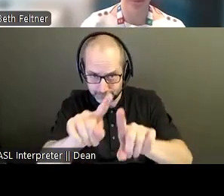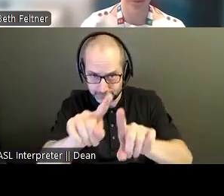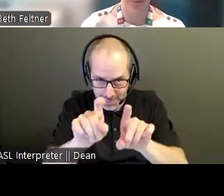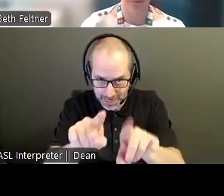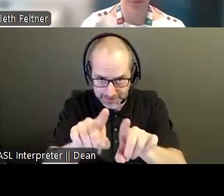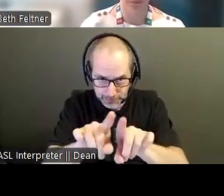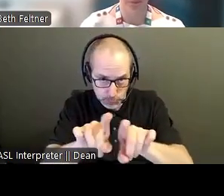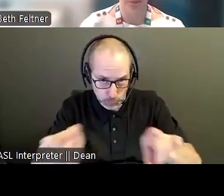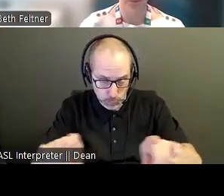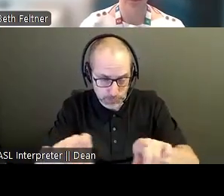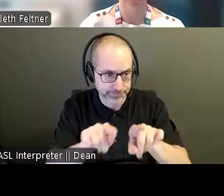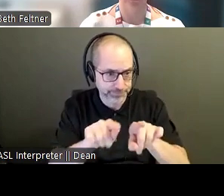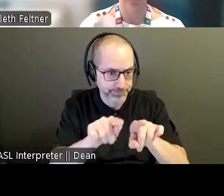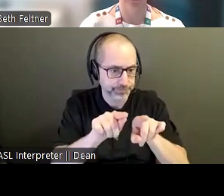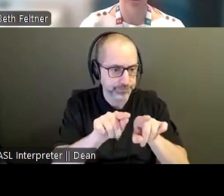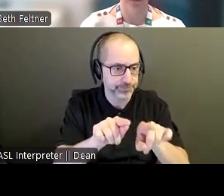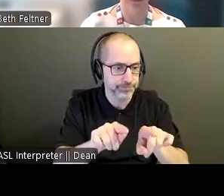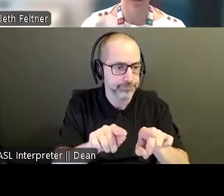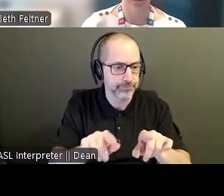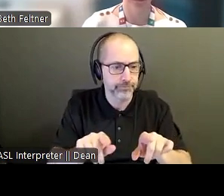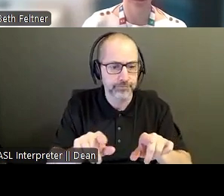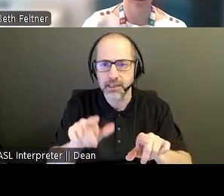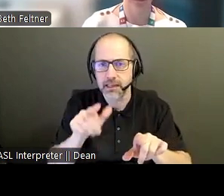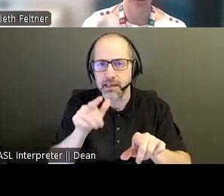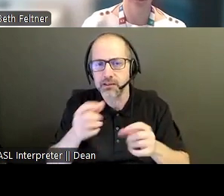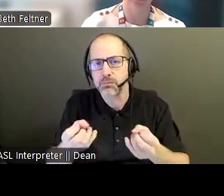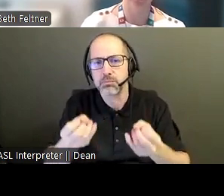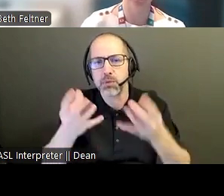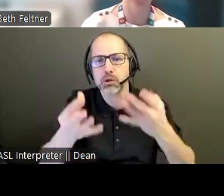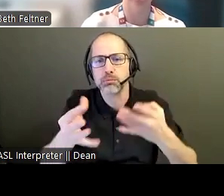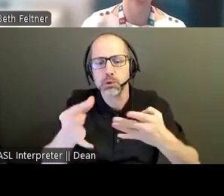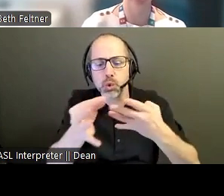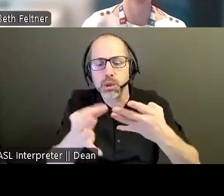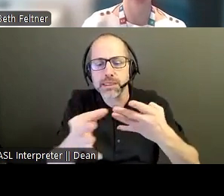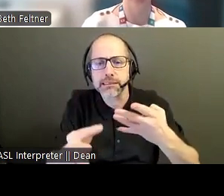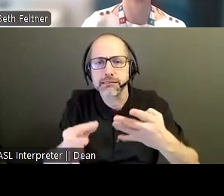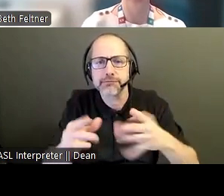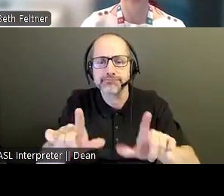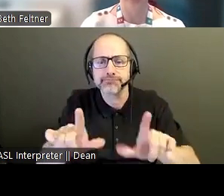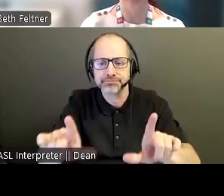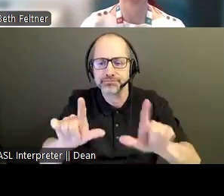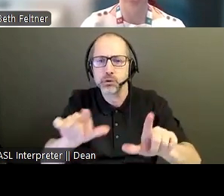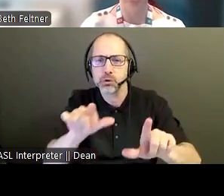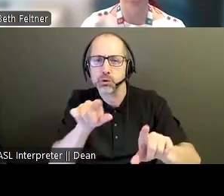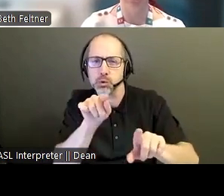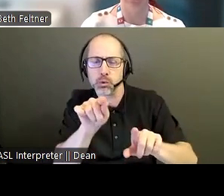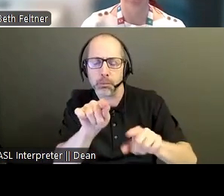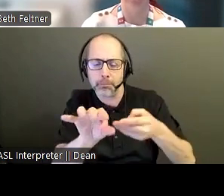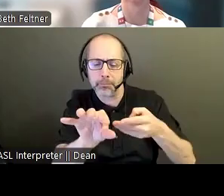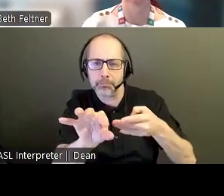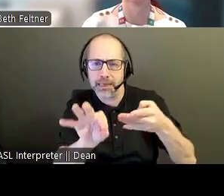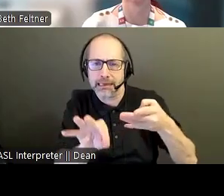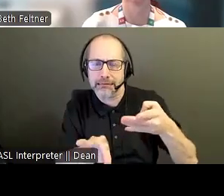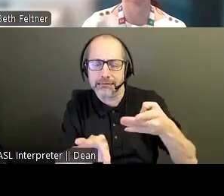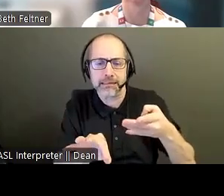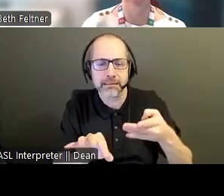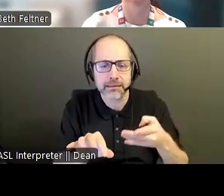if you can answer, it's a multi-choice question on when was the last time